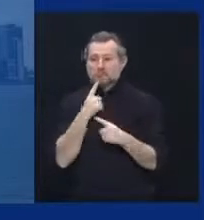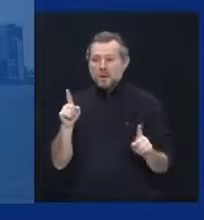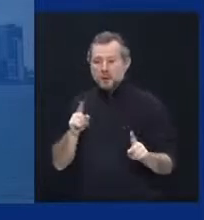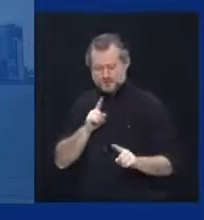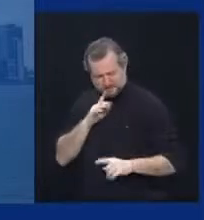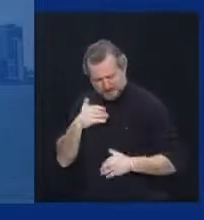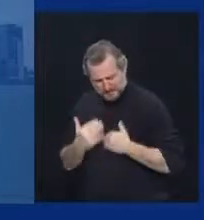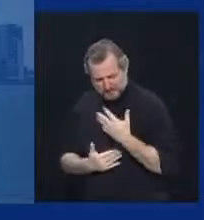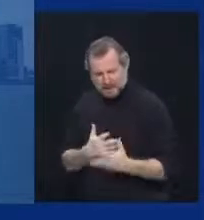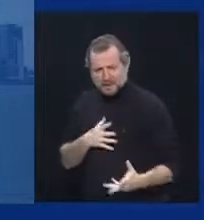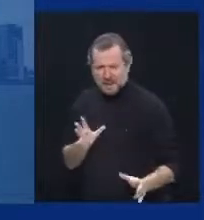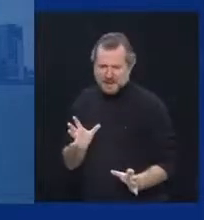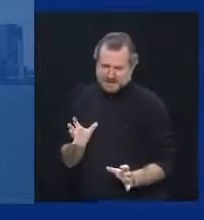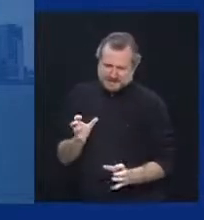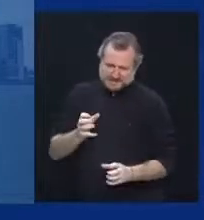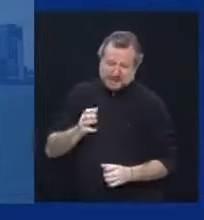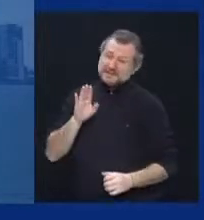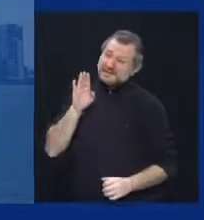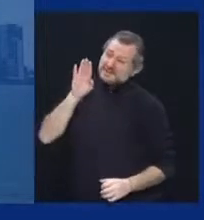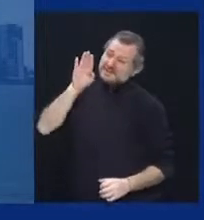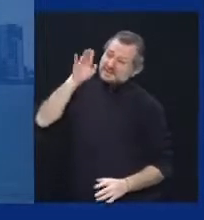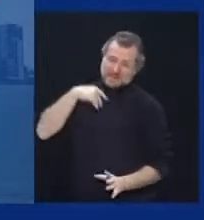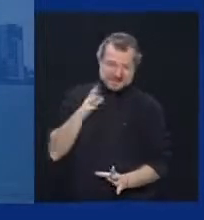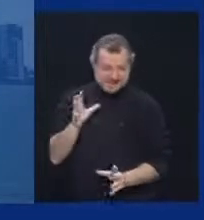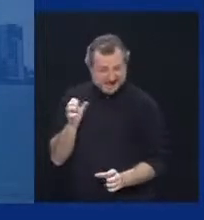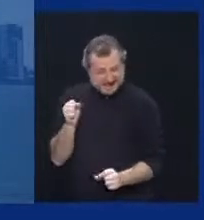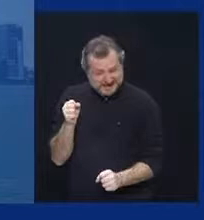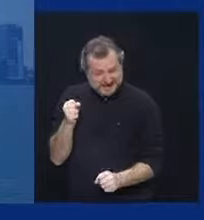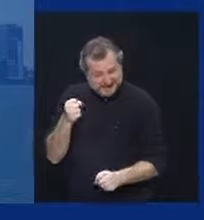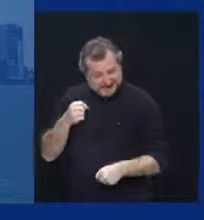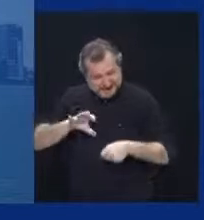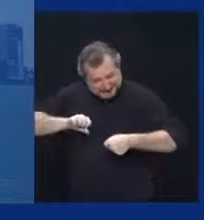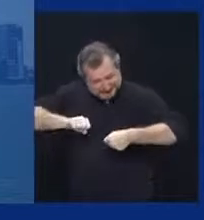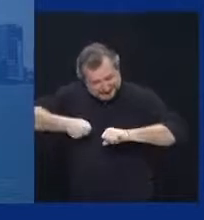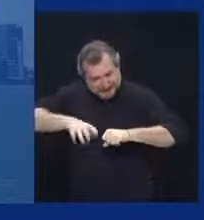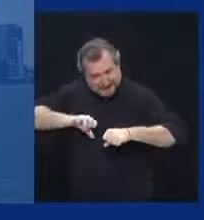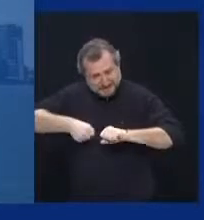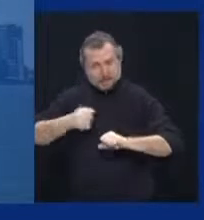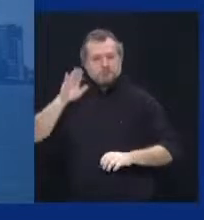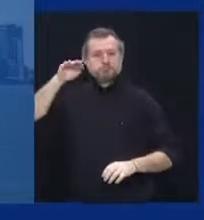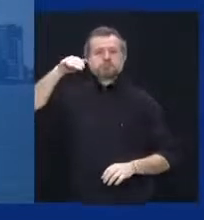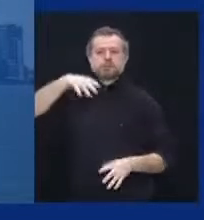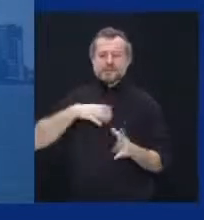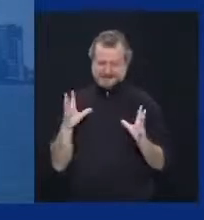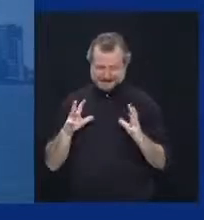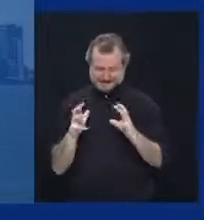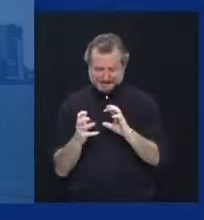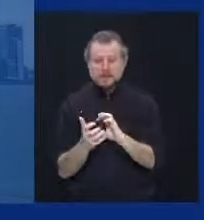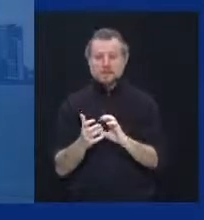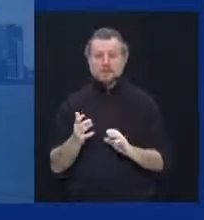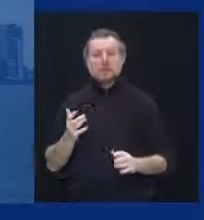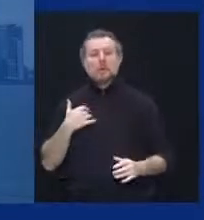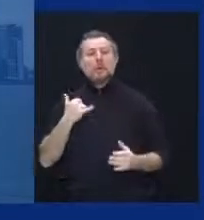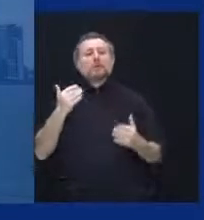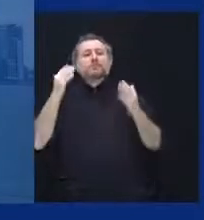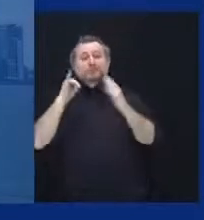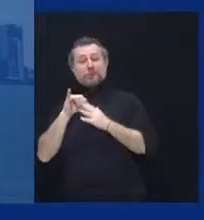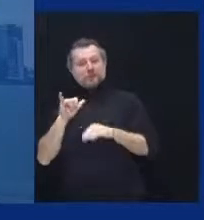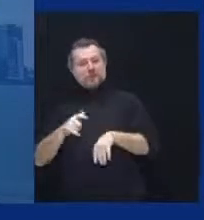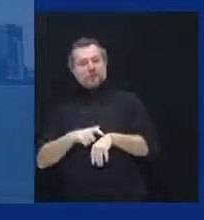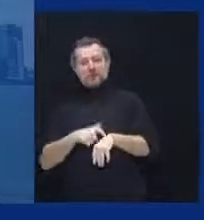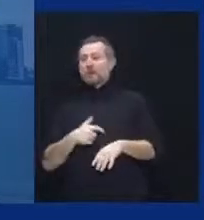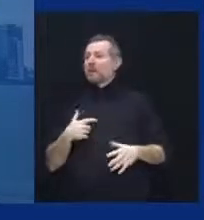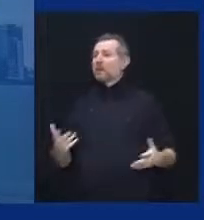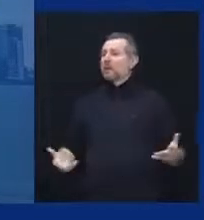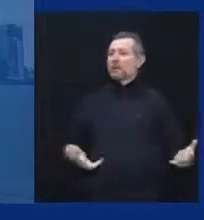crazy. We dealt with it. Hospitals were overwhelmed. We were right